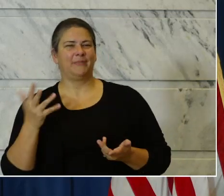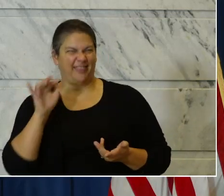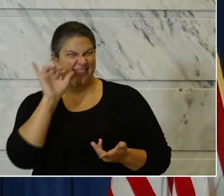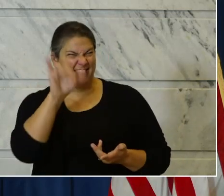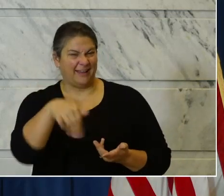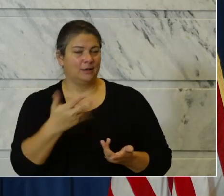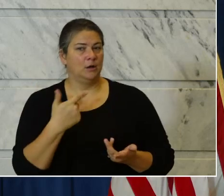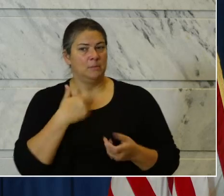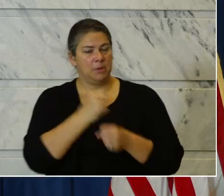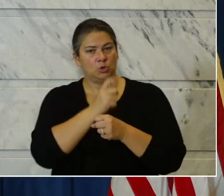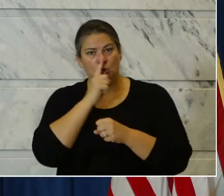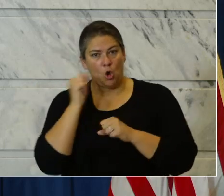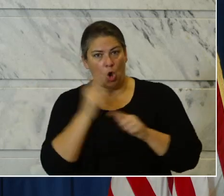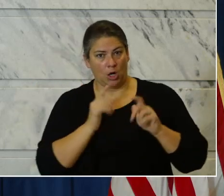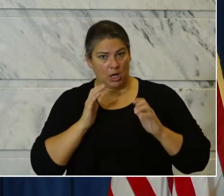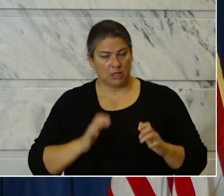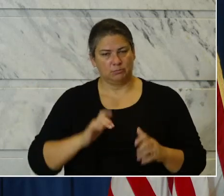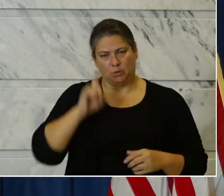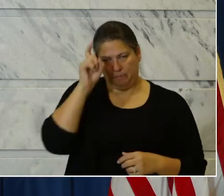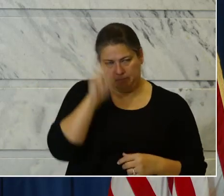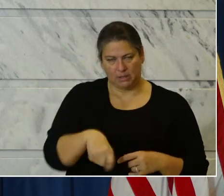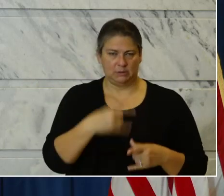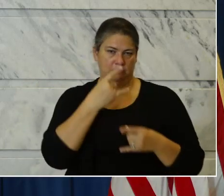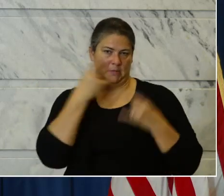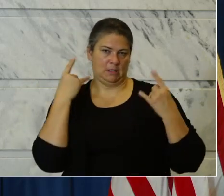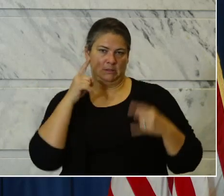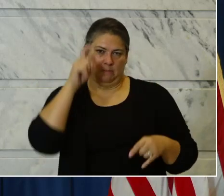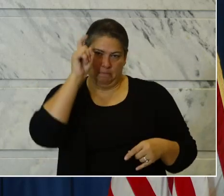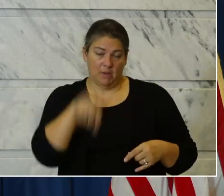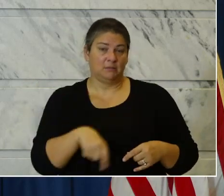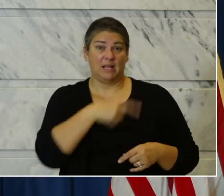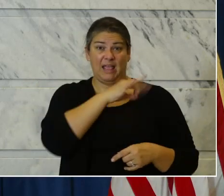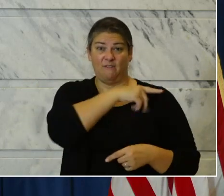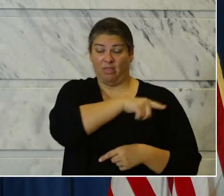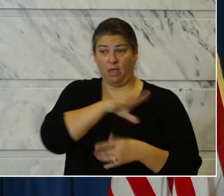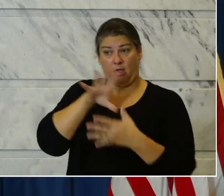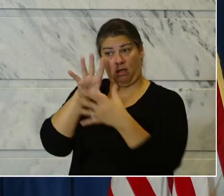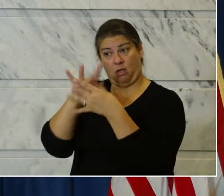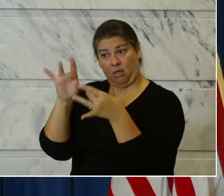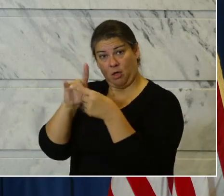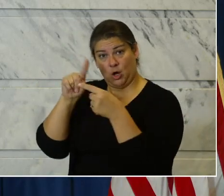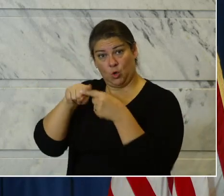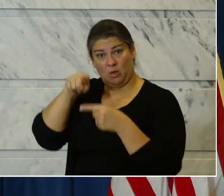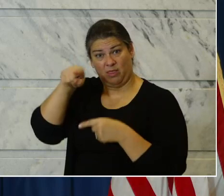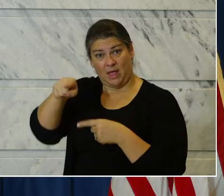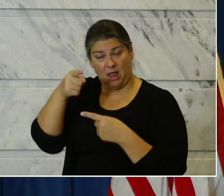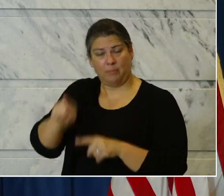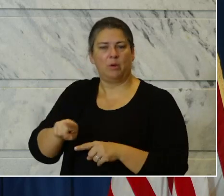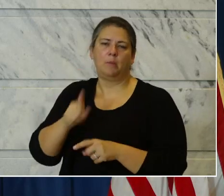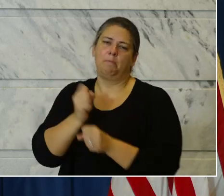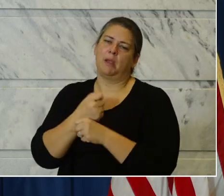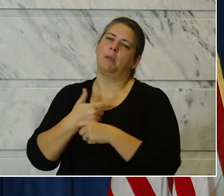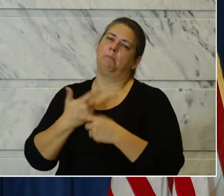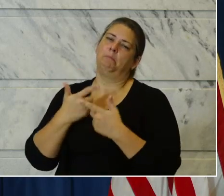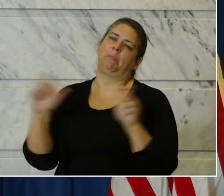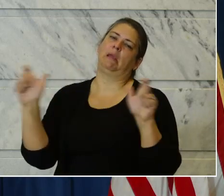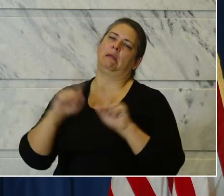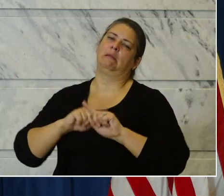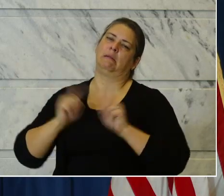single customer needs to be wearing a mask, can make a huge difference. Also answered some questions. There are